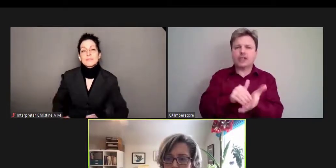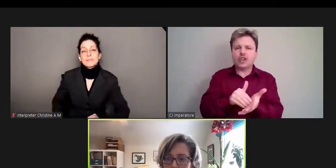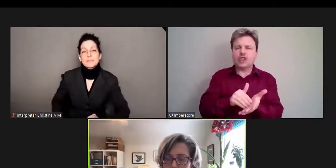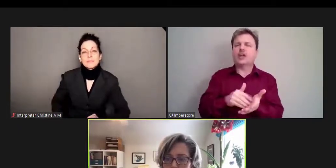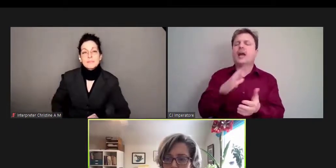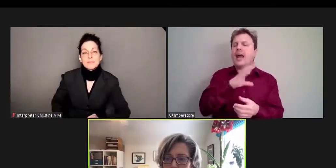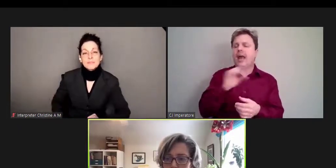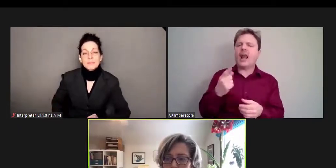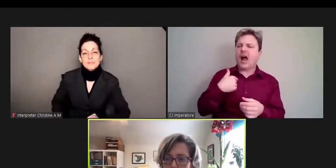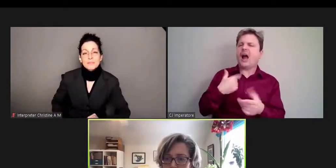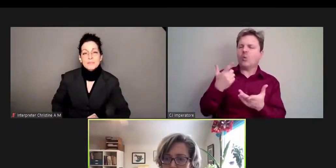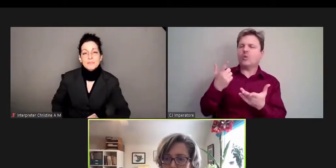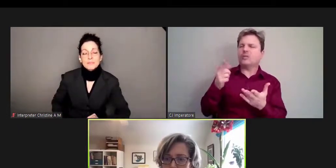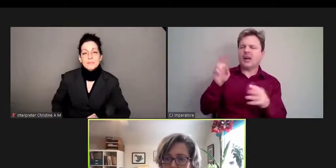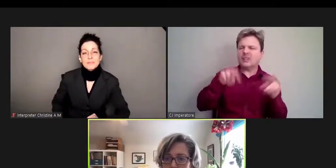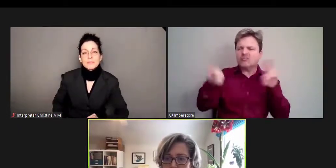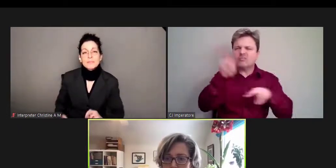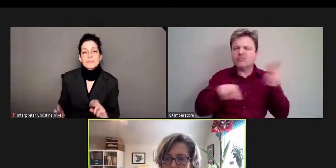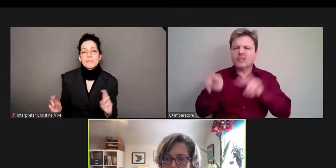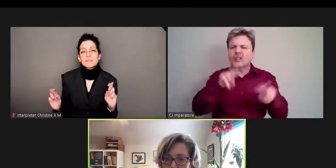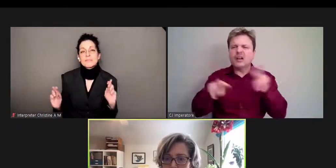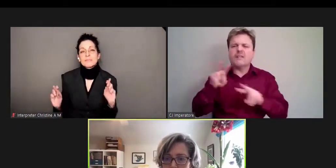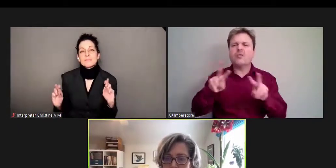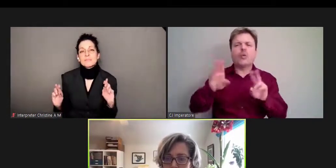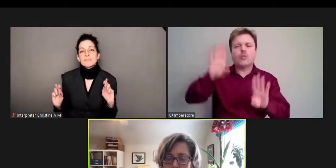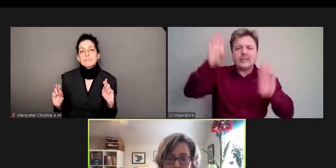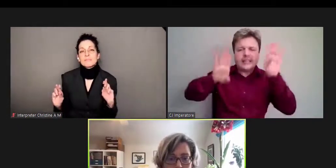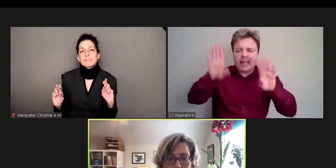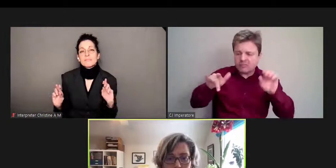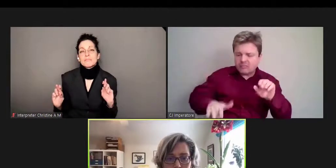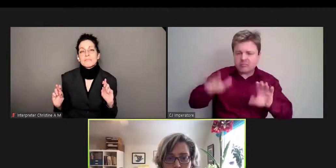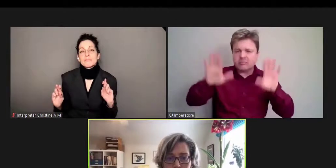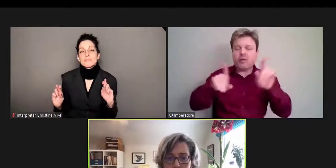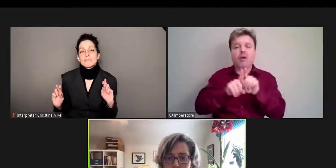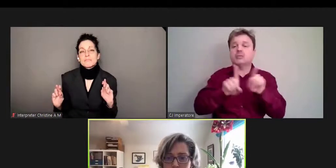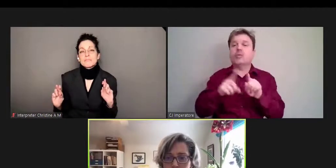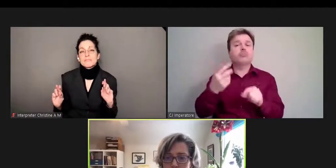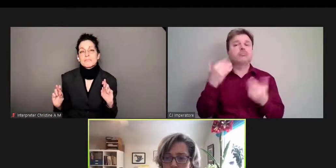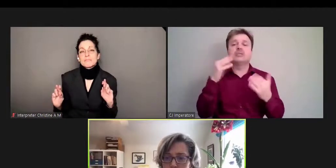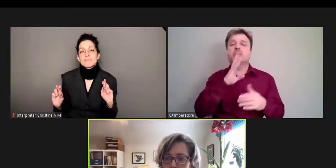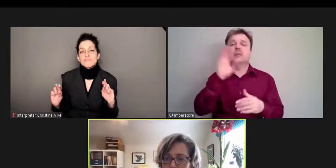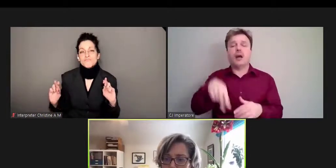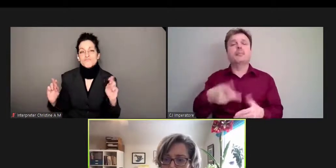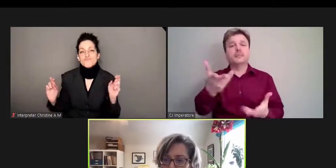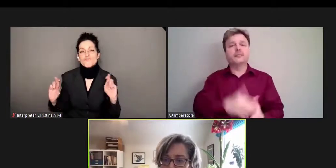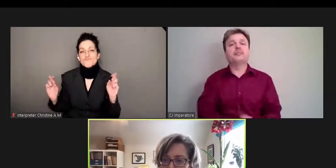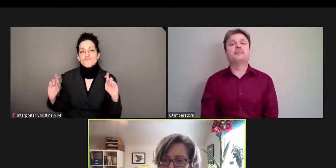sort of scan for digitally raised hands, but also feel free to just speak out.